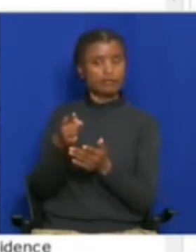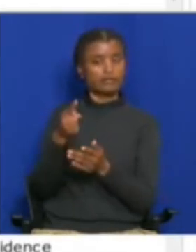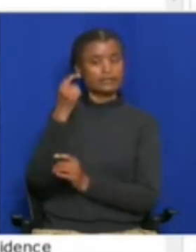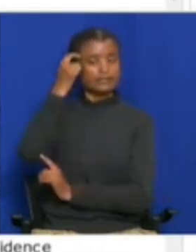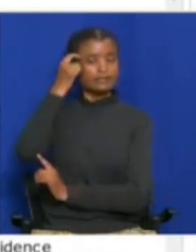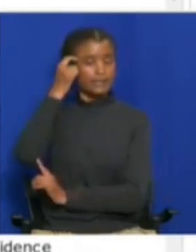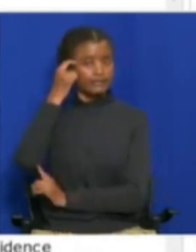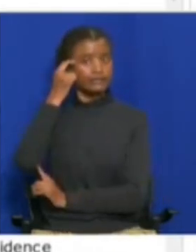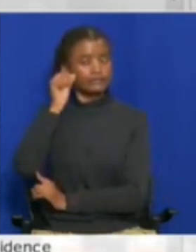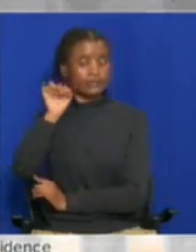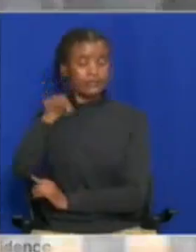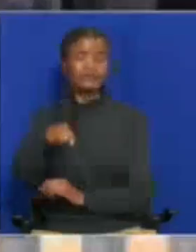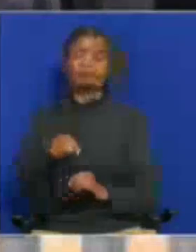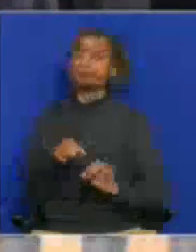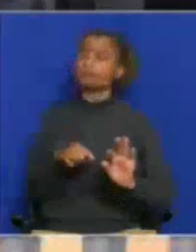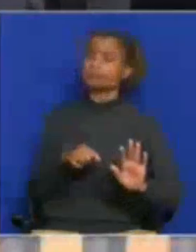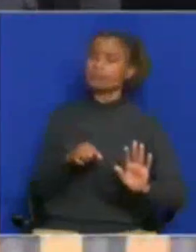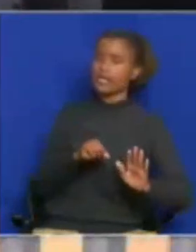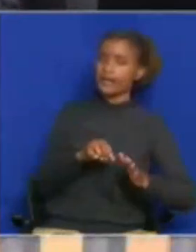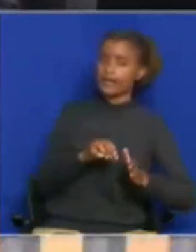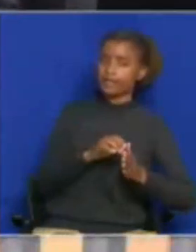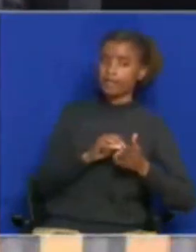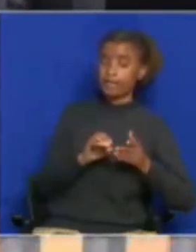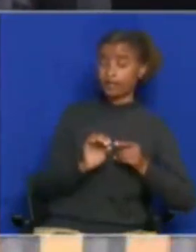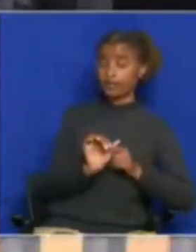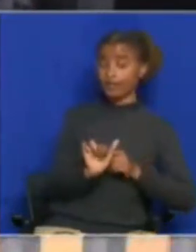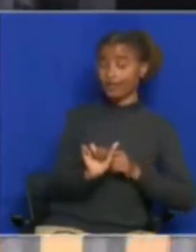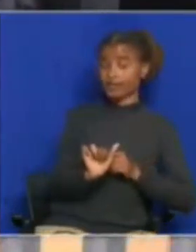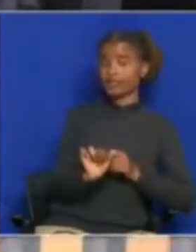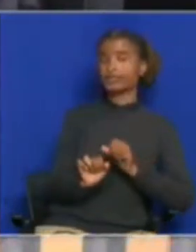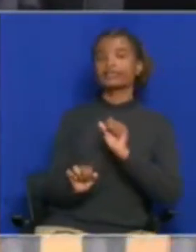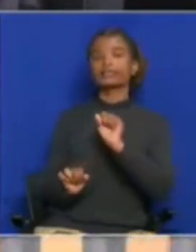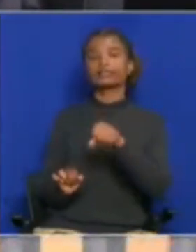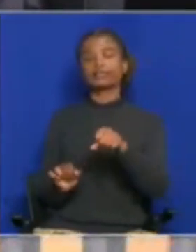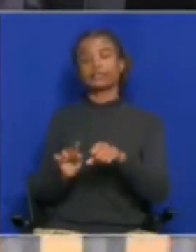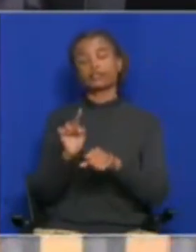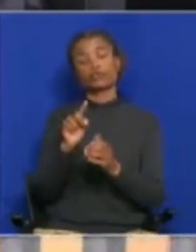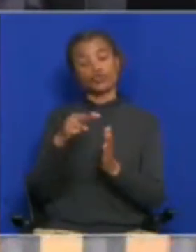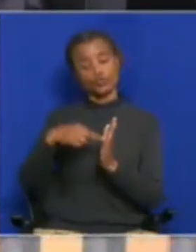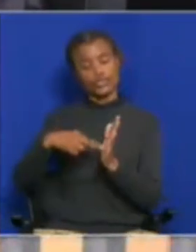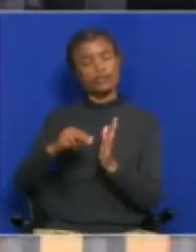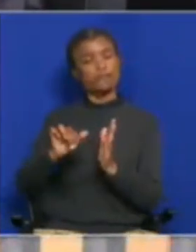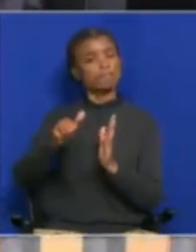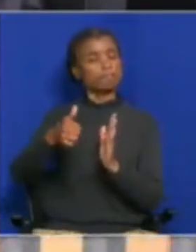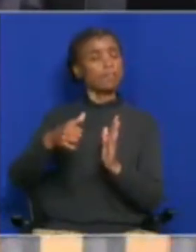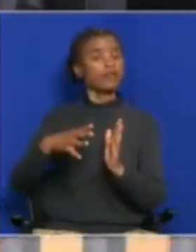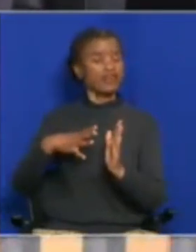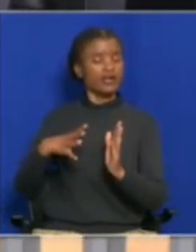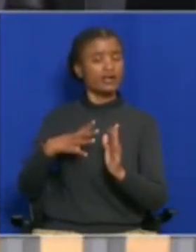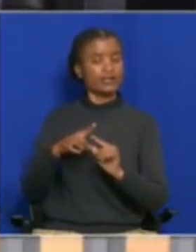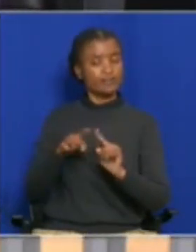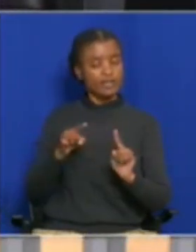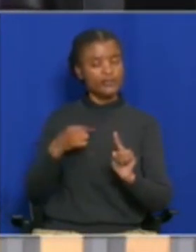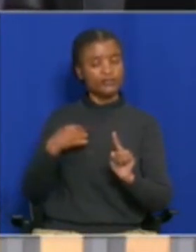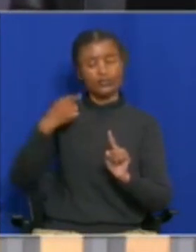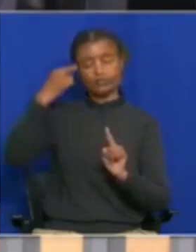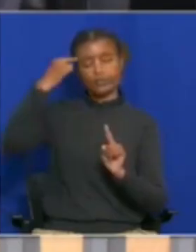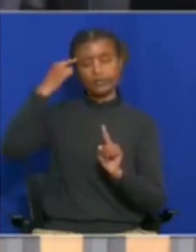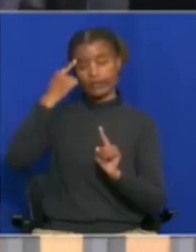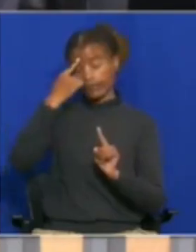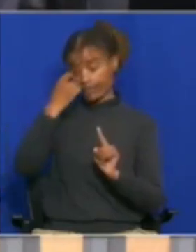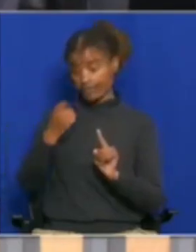it fine. But what I'm saying is, if you believe that the test is subjective, then